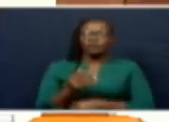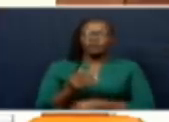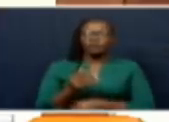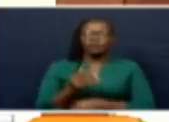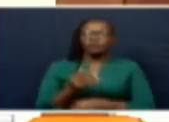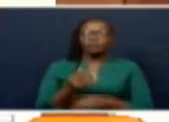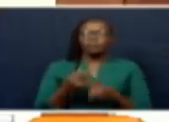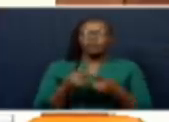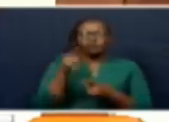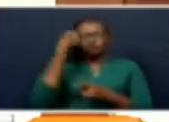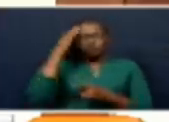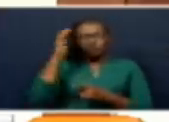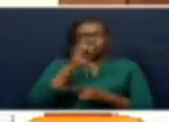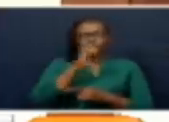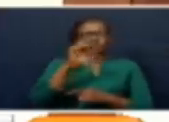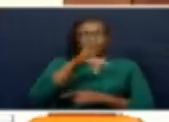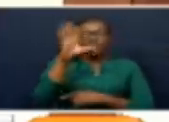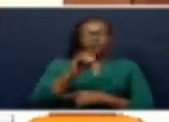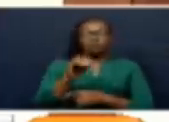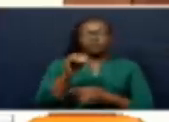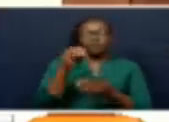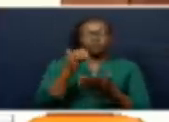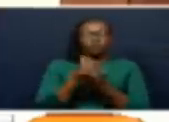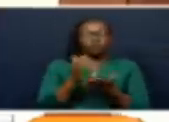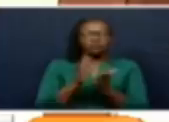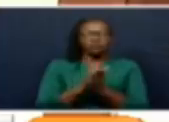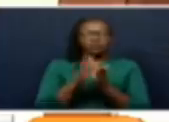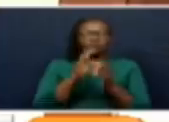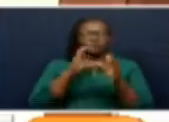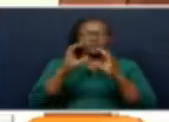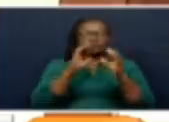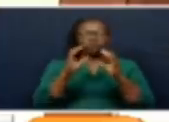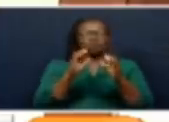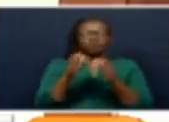East African Post and Telecommunication Administration Depot. Wow.